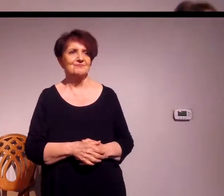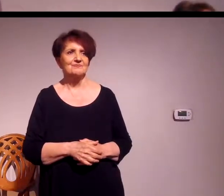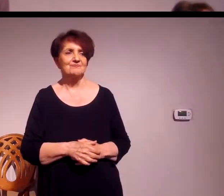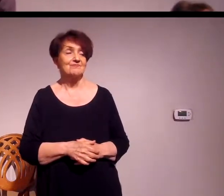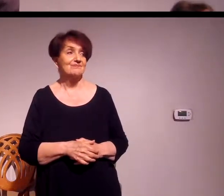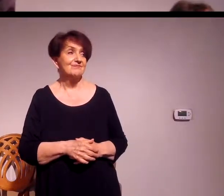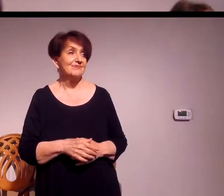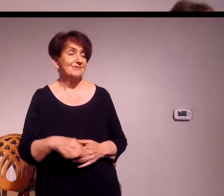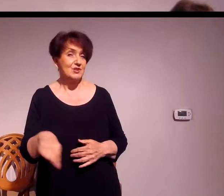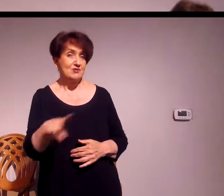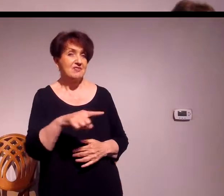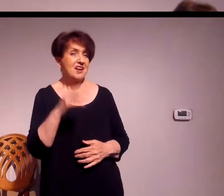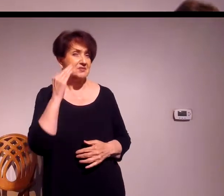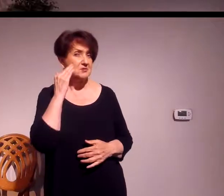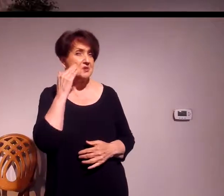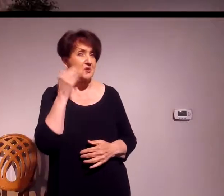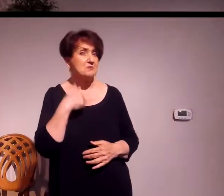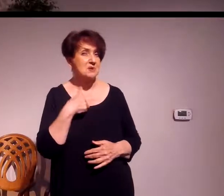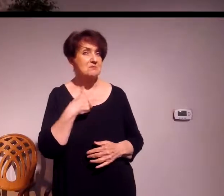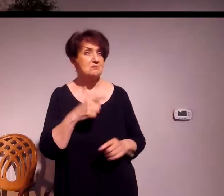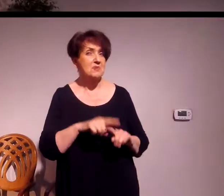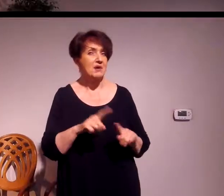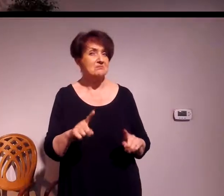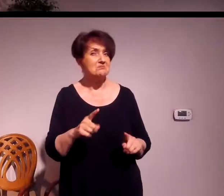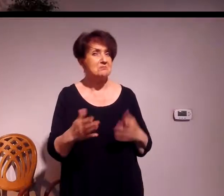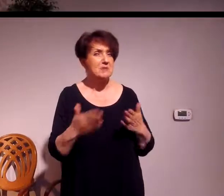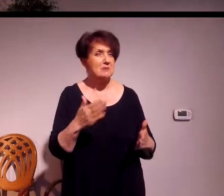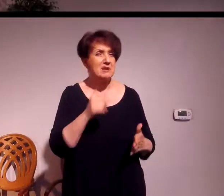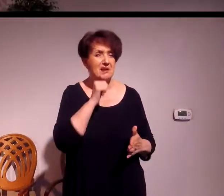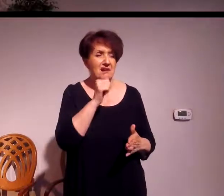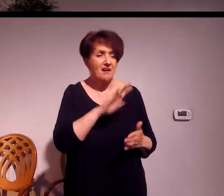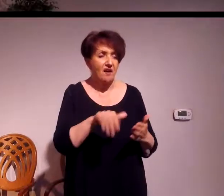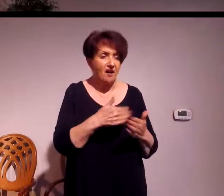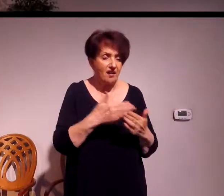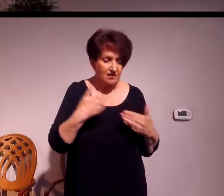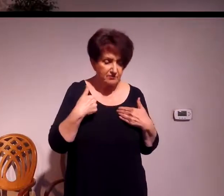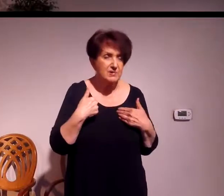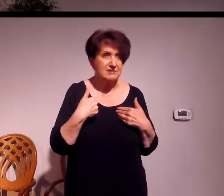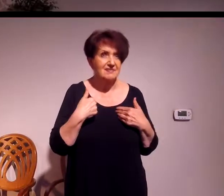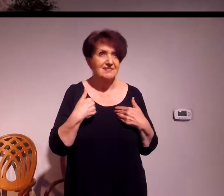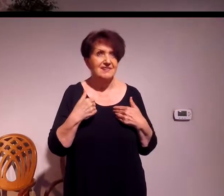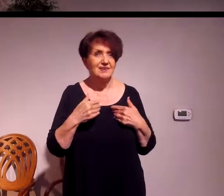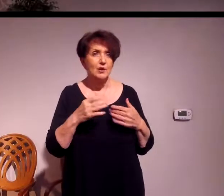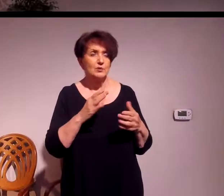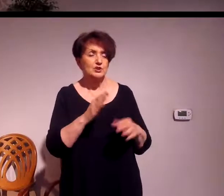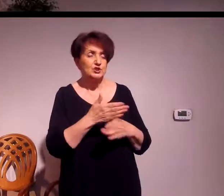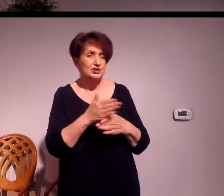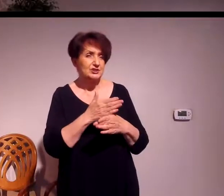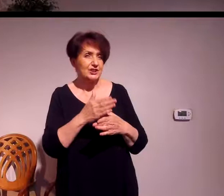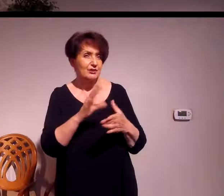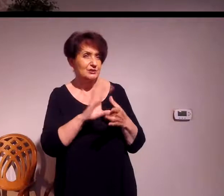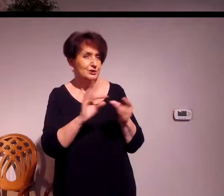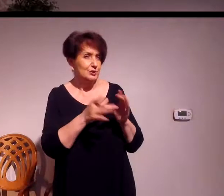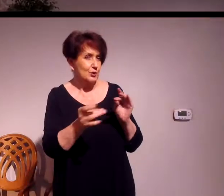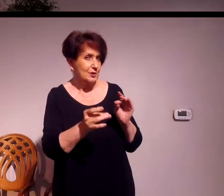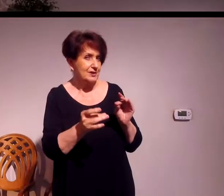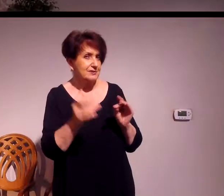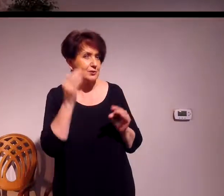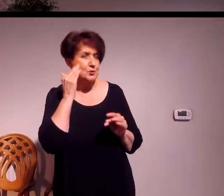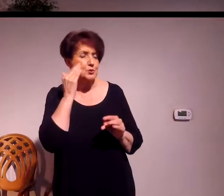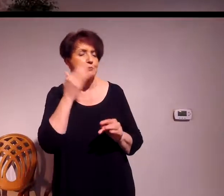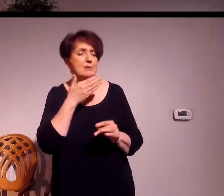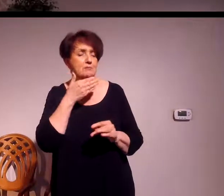you guys know me, but you may not know all of me, and I want to share one story with you so that you know me just a little bit better,